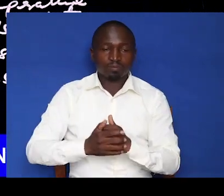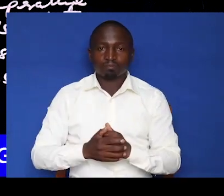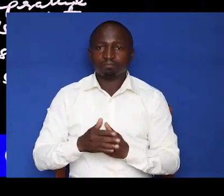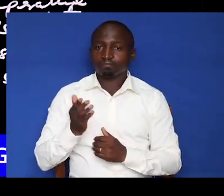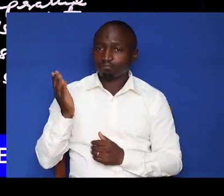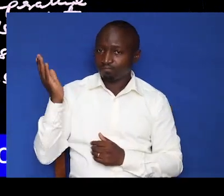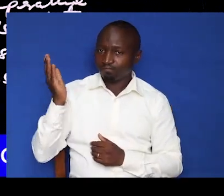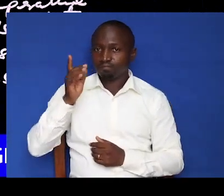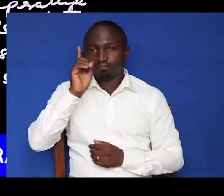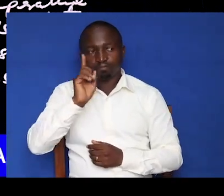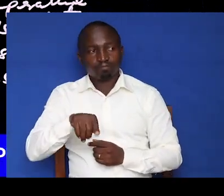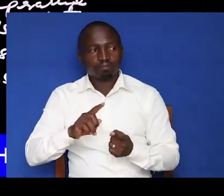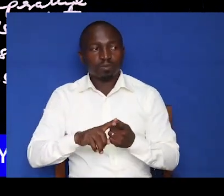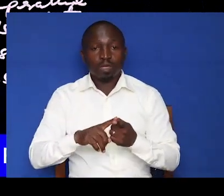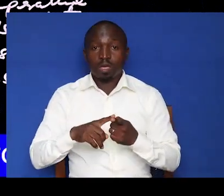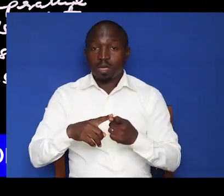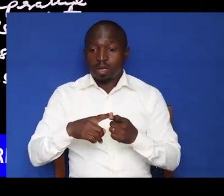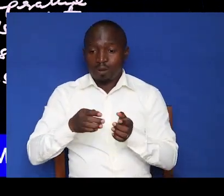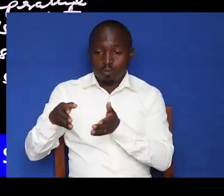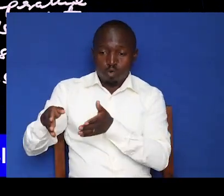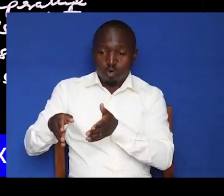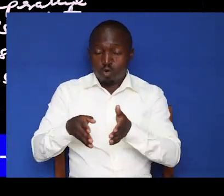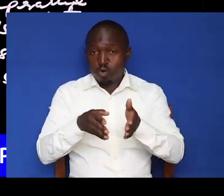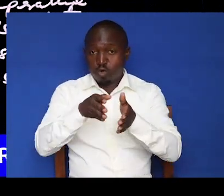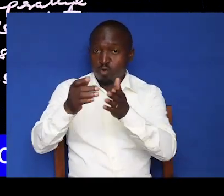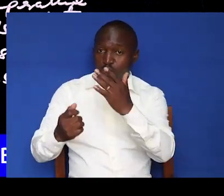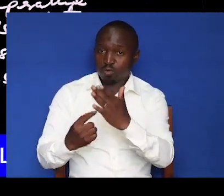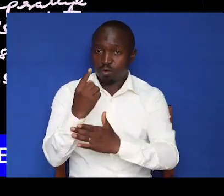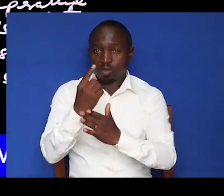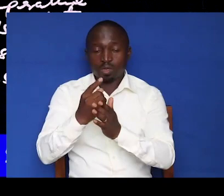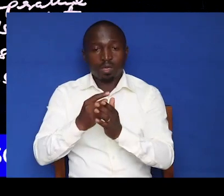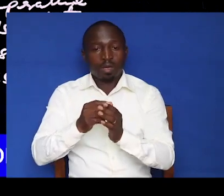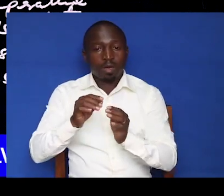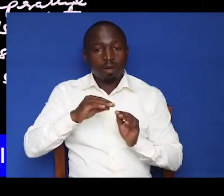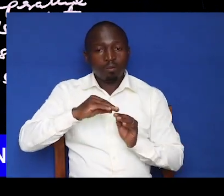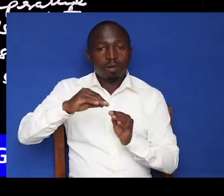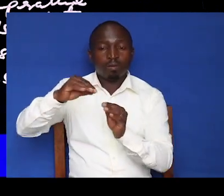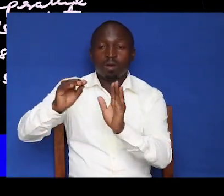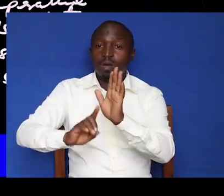Here there is the occurrence of the currents moving northwards.